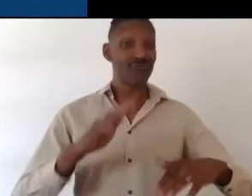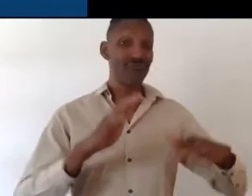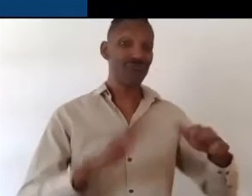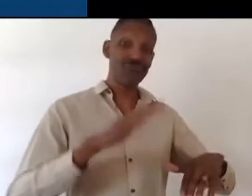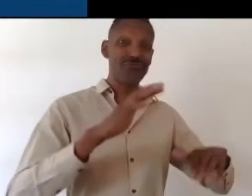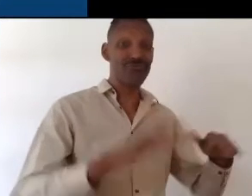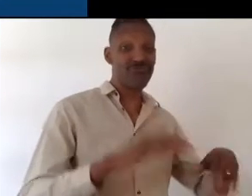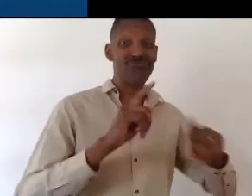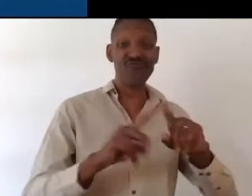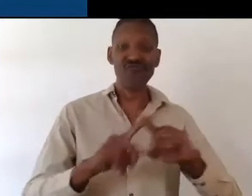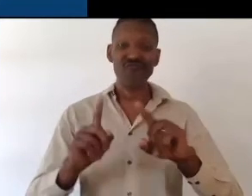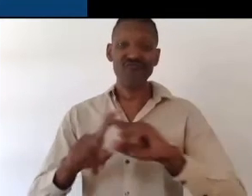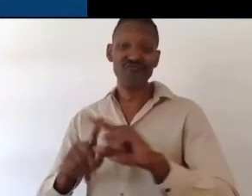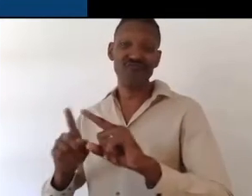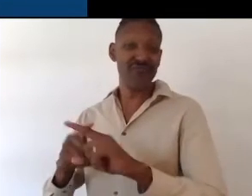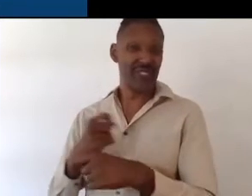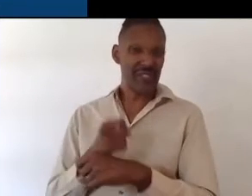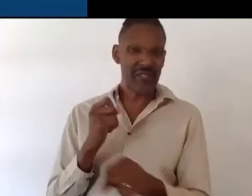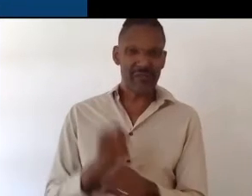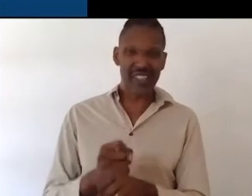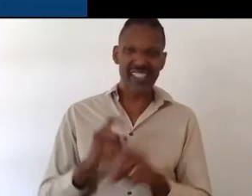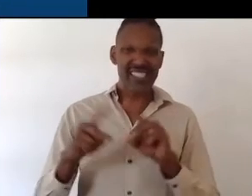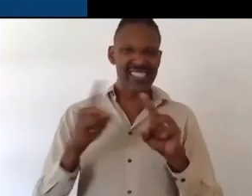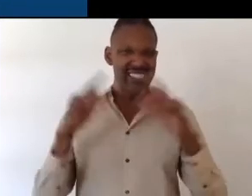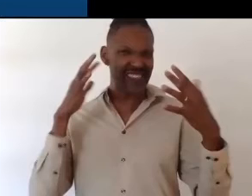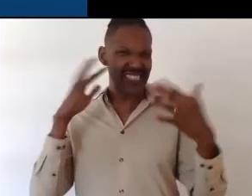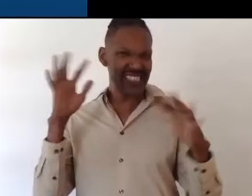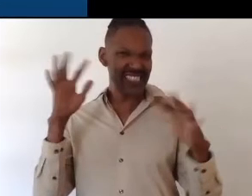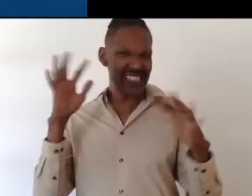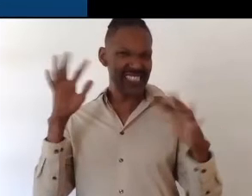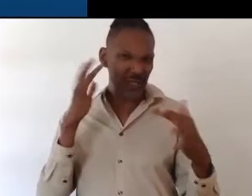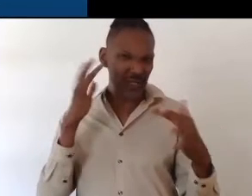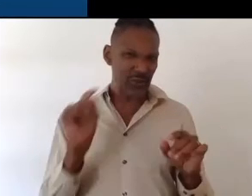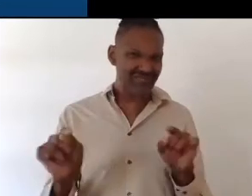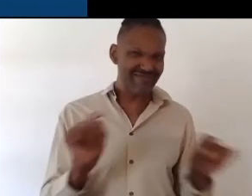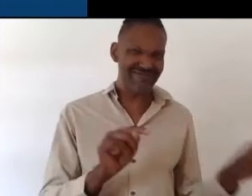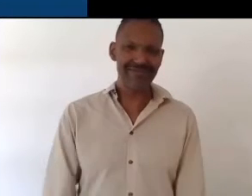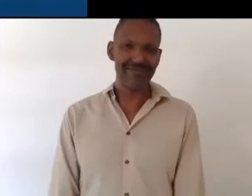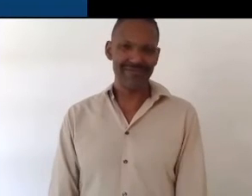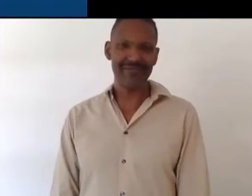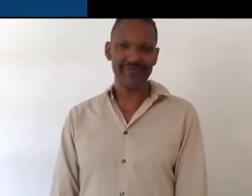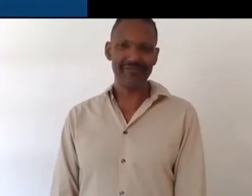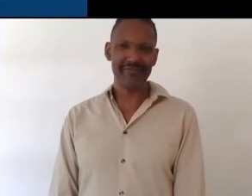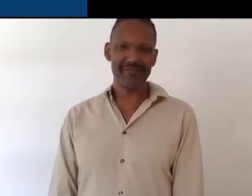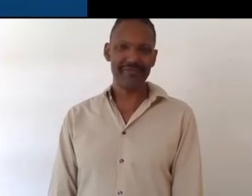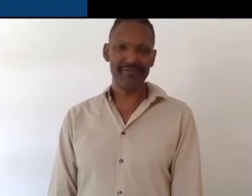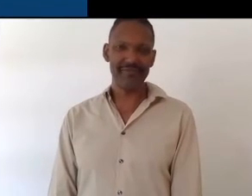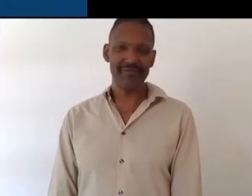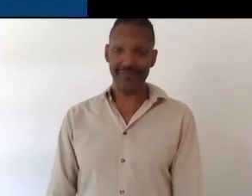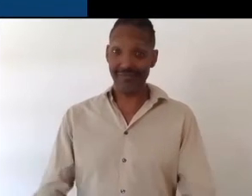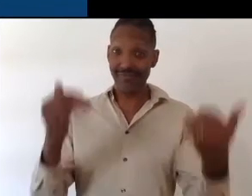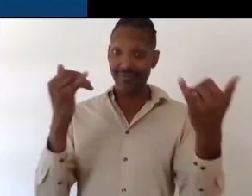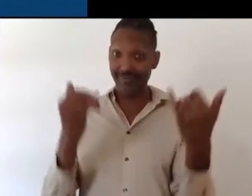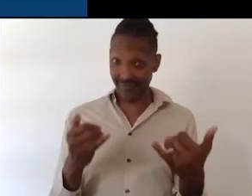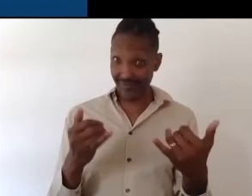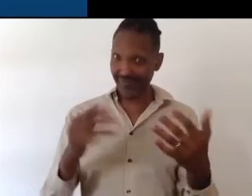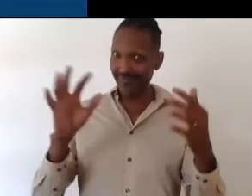Today, she added a new sound, a wind chime. See how these infants